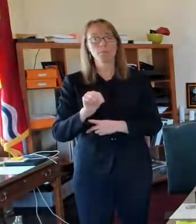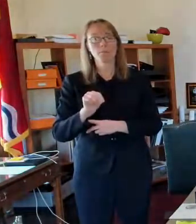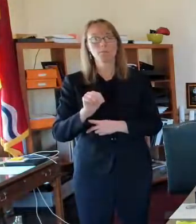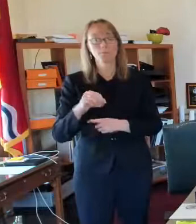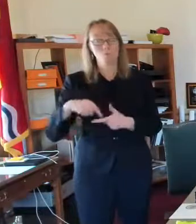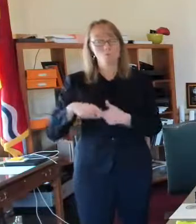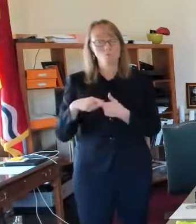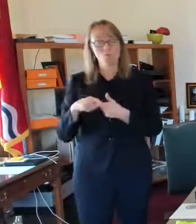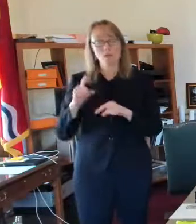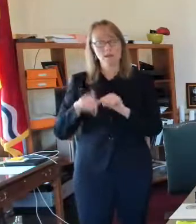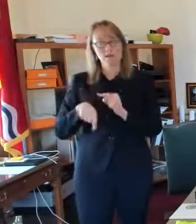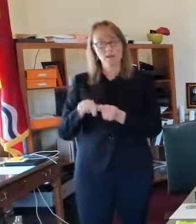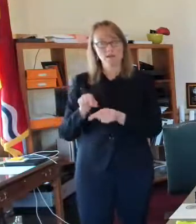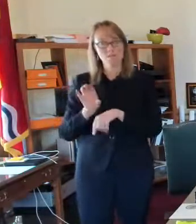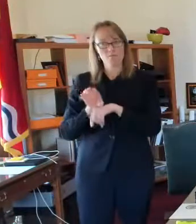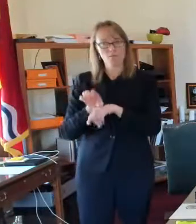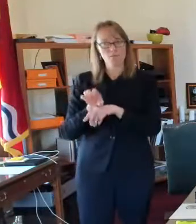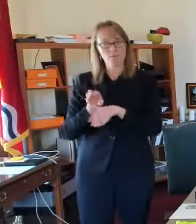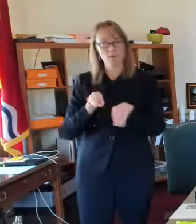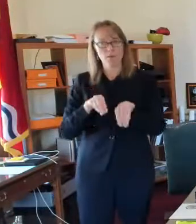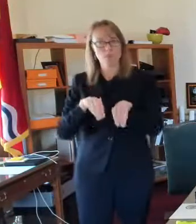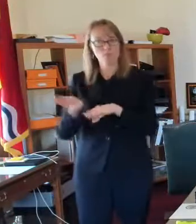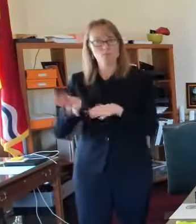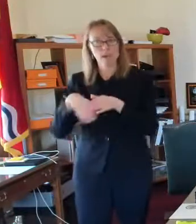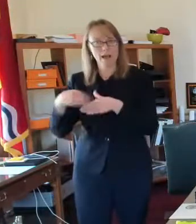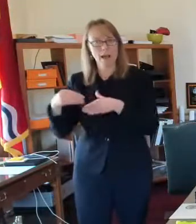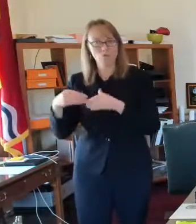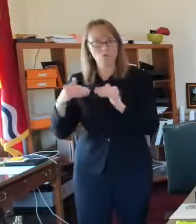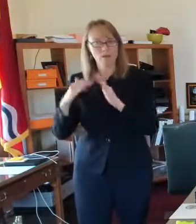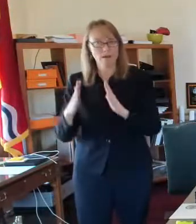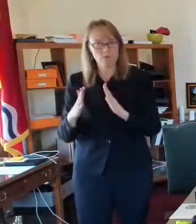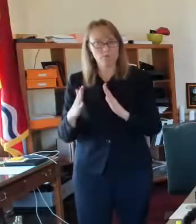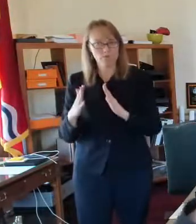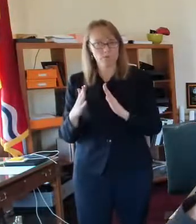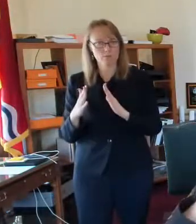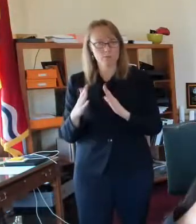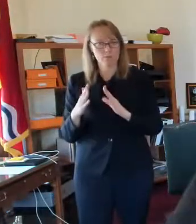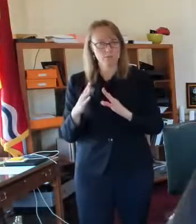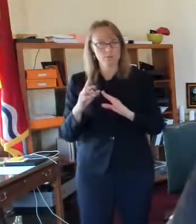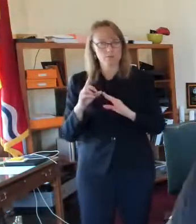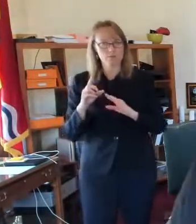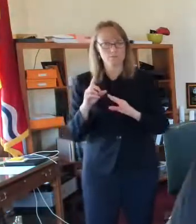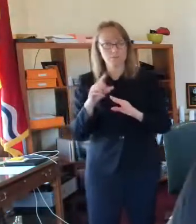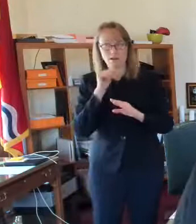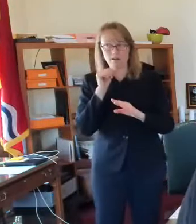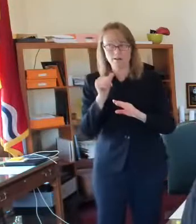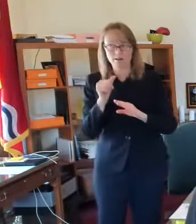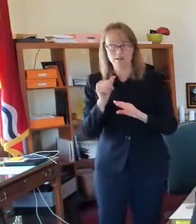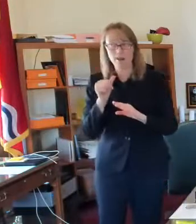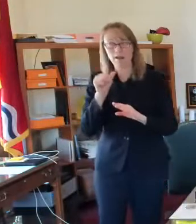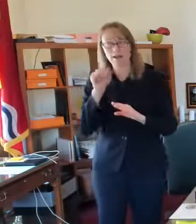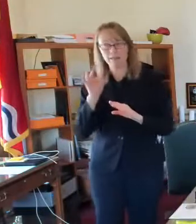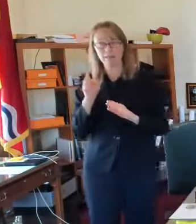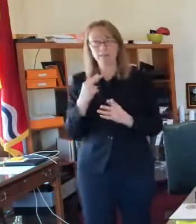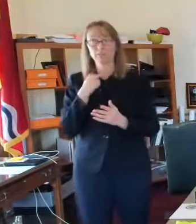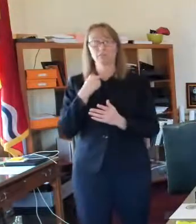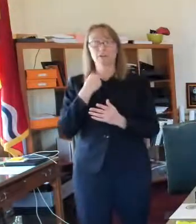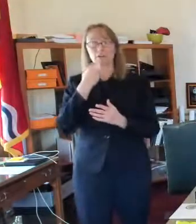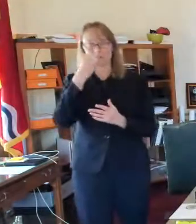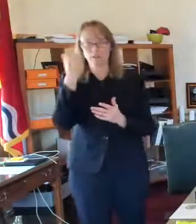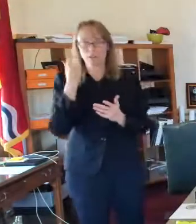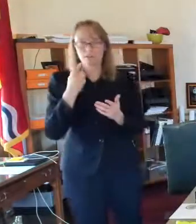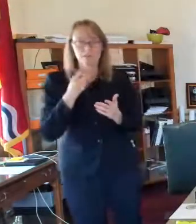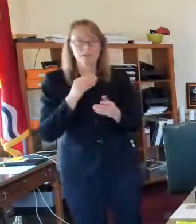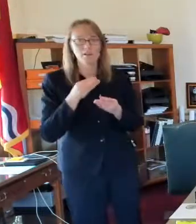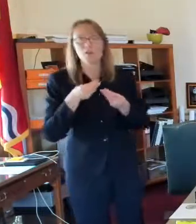is same as it was a month ago, the one that expired. Your evictions,